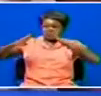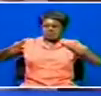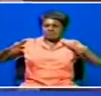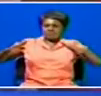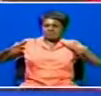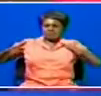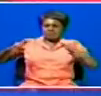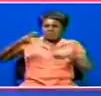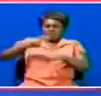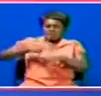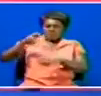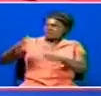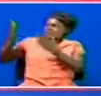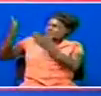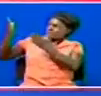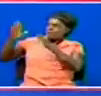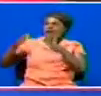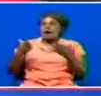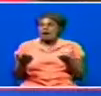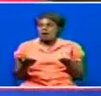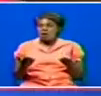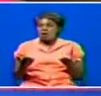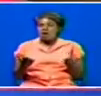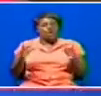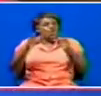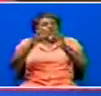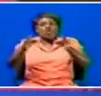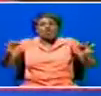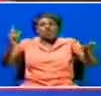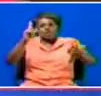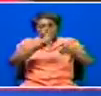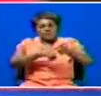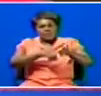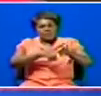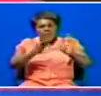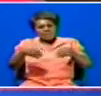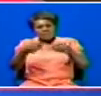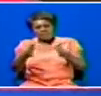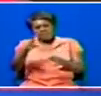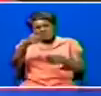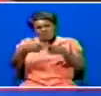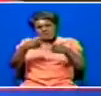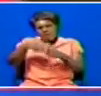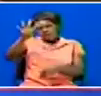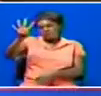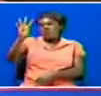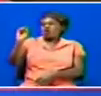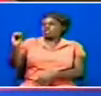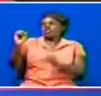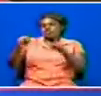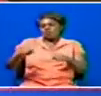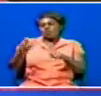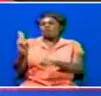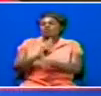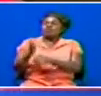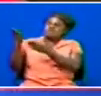the advantage of this is that it lasts for a very long time. I'll give you about a 40-year warranty on